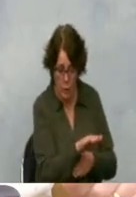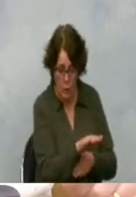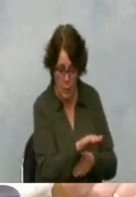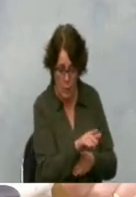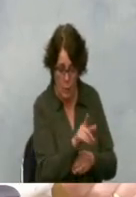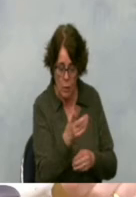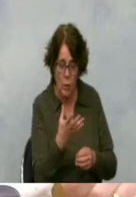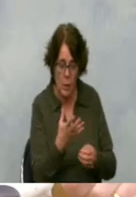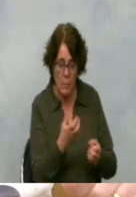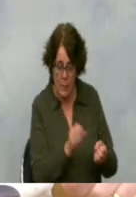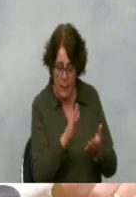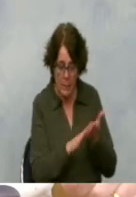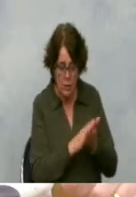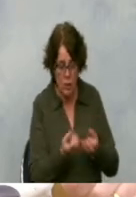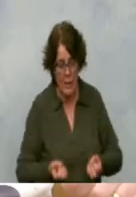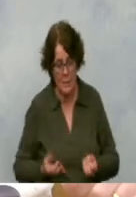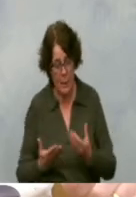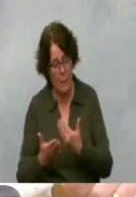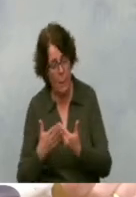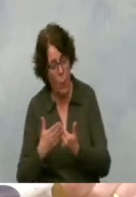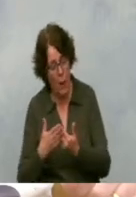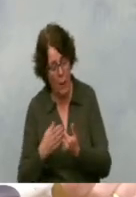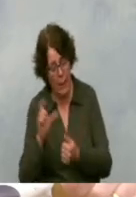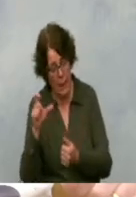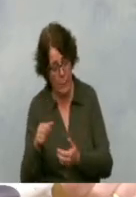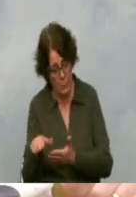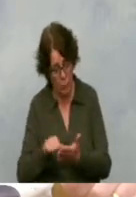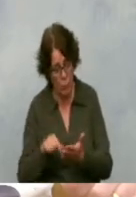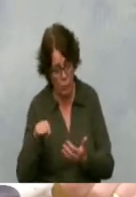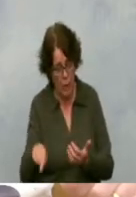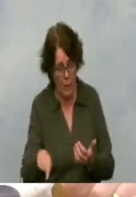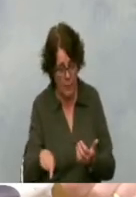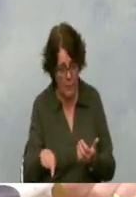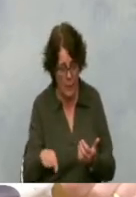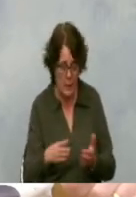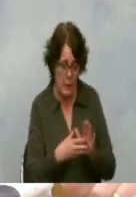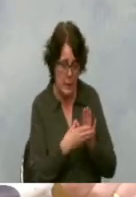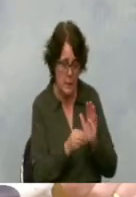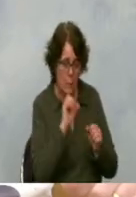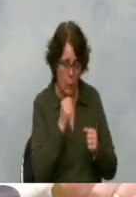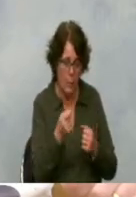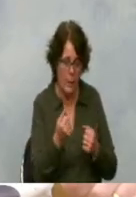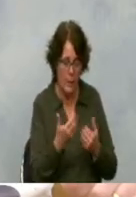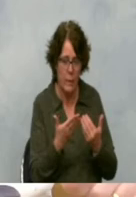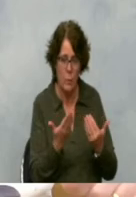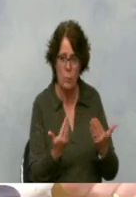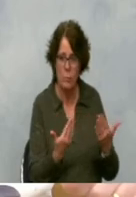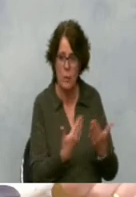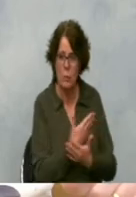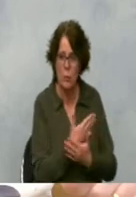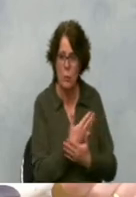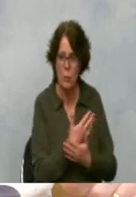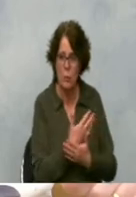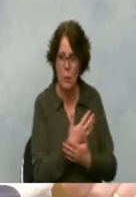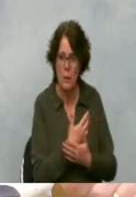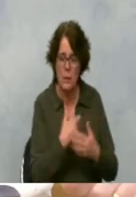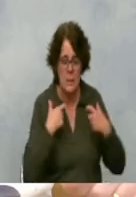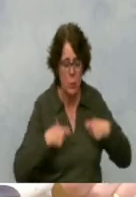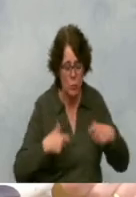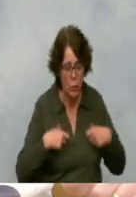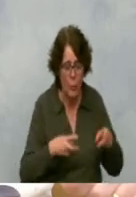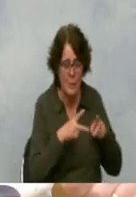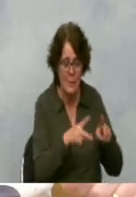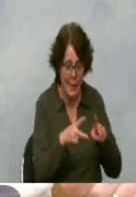capital programme. An example of that would be the new social work system, right, and the changes that can be made